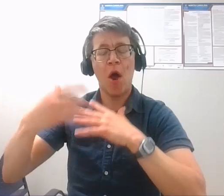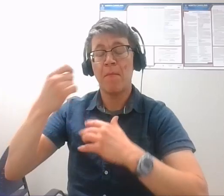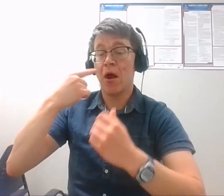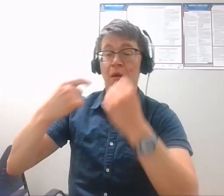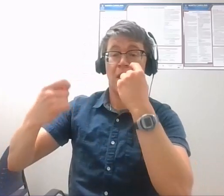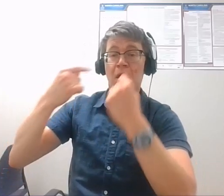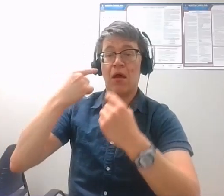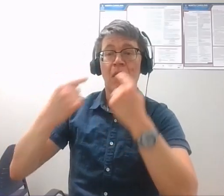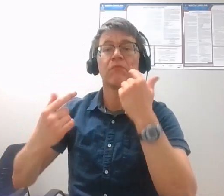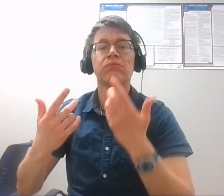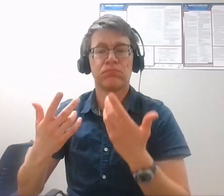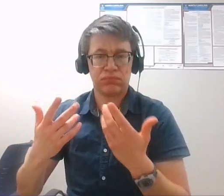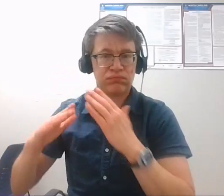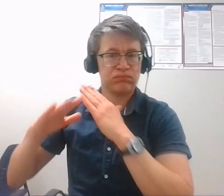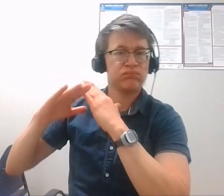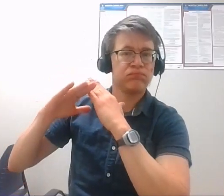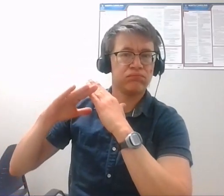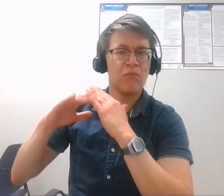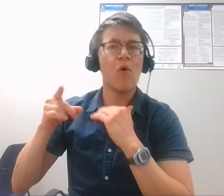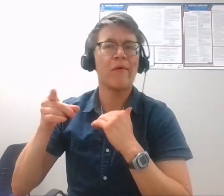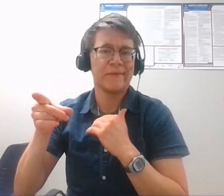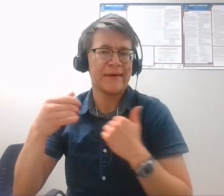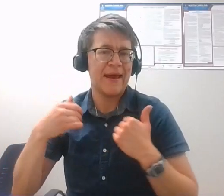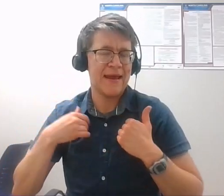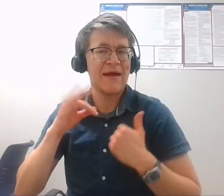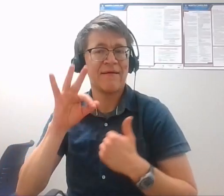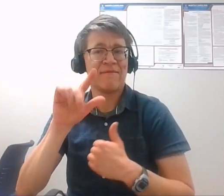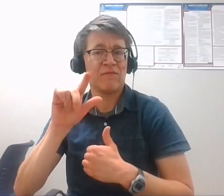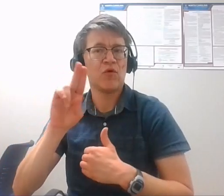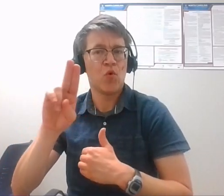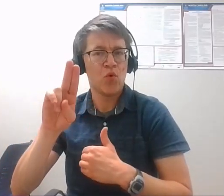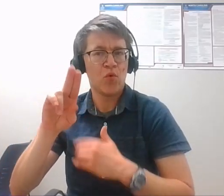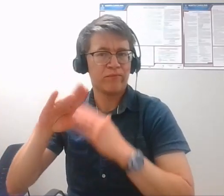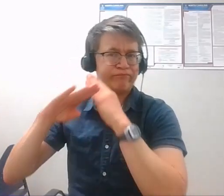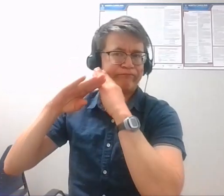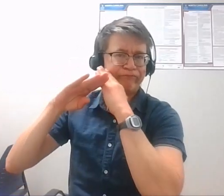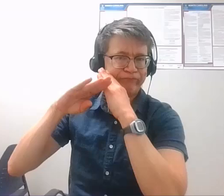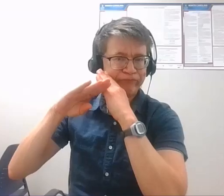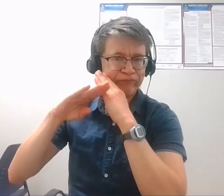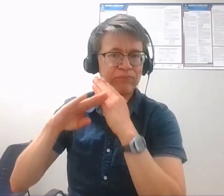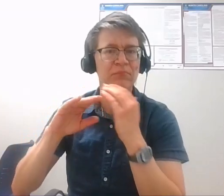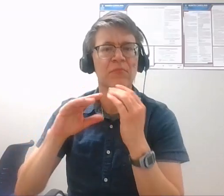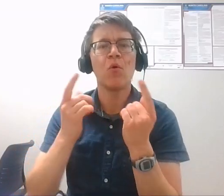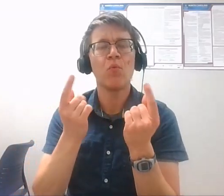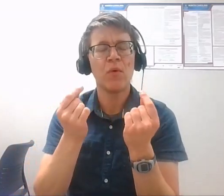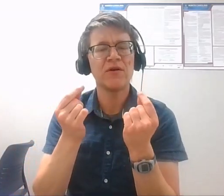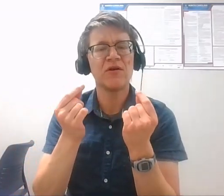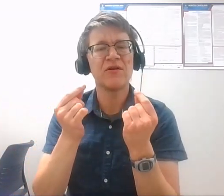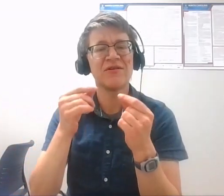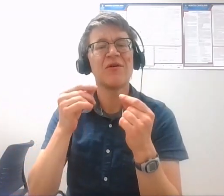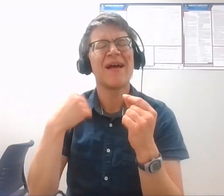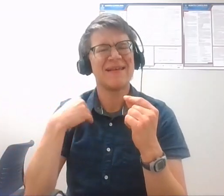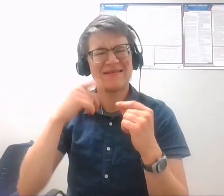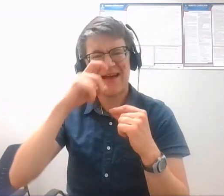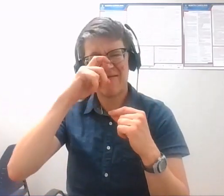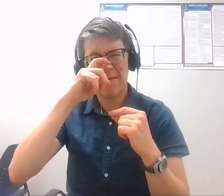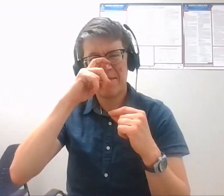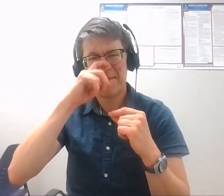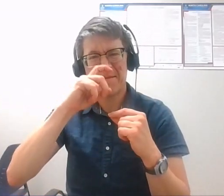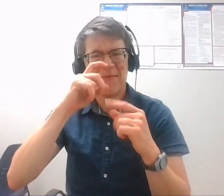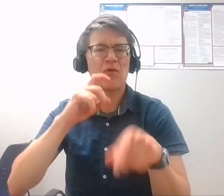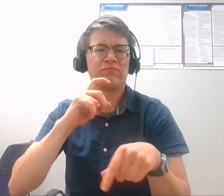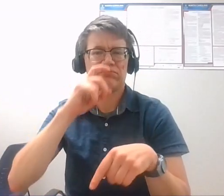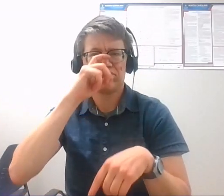care of patients with influenza. To apply this mask, gently crease the metal insert to create an indentation for your